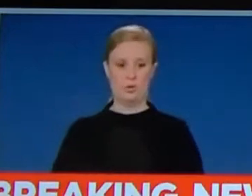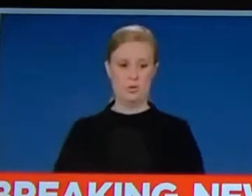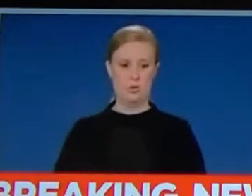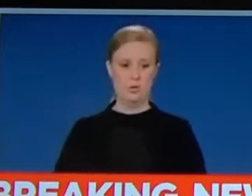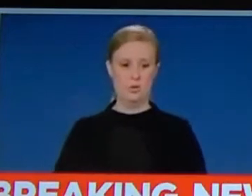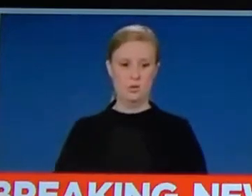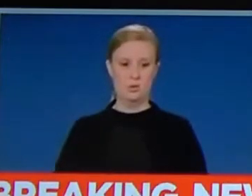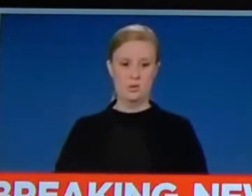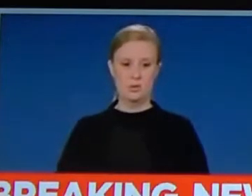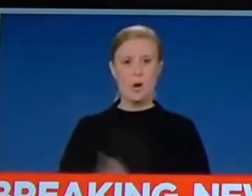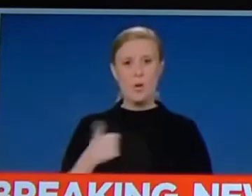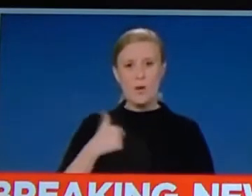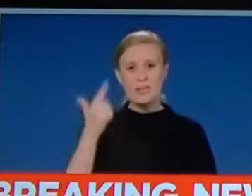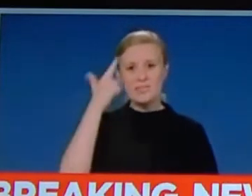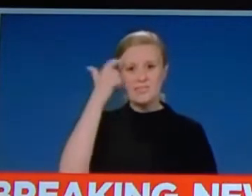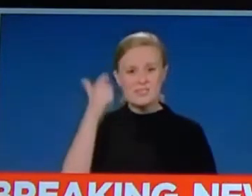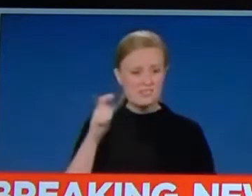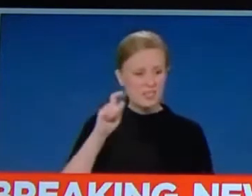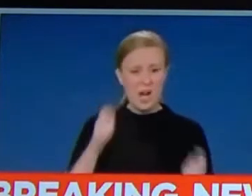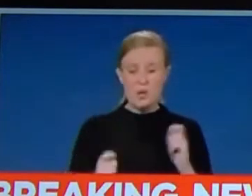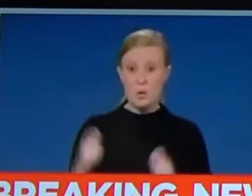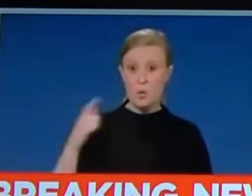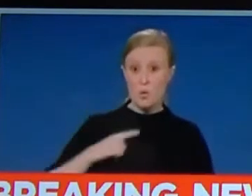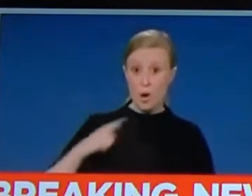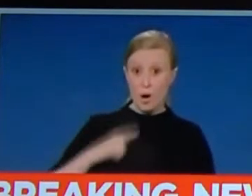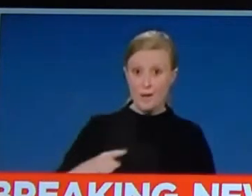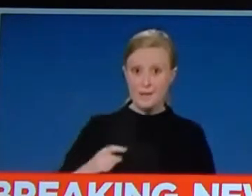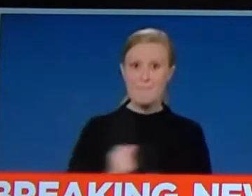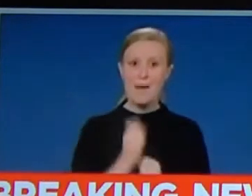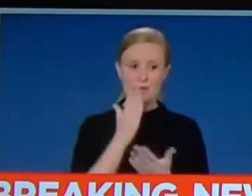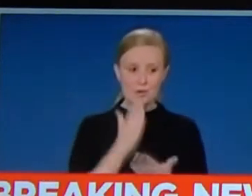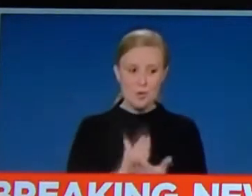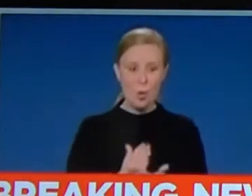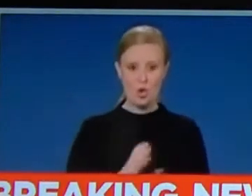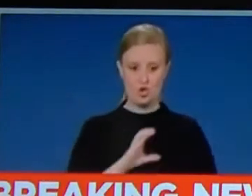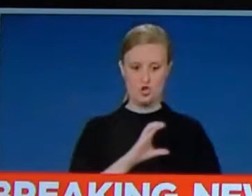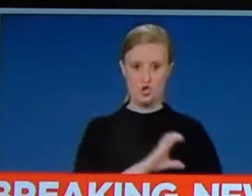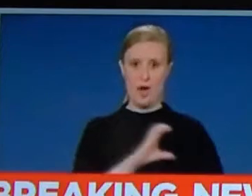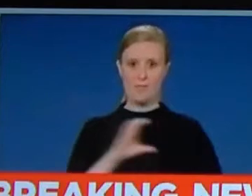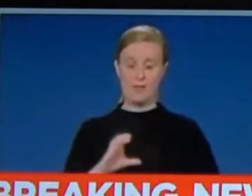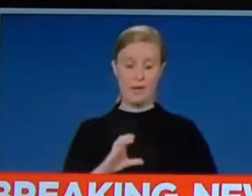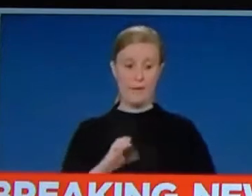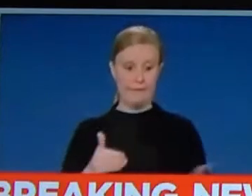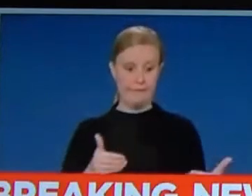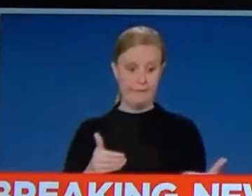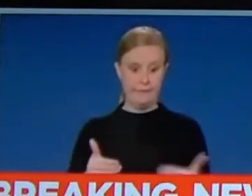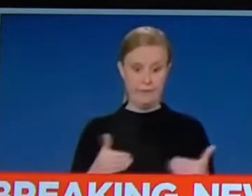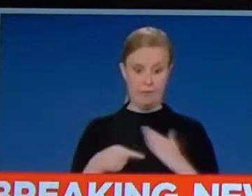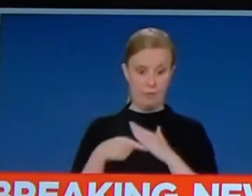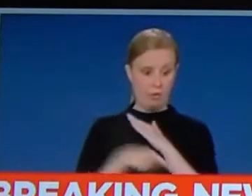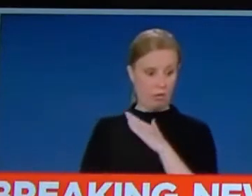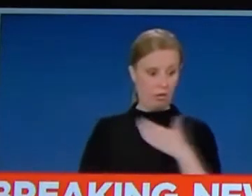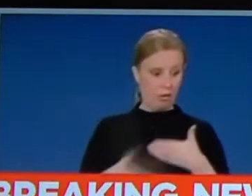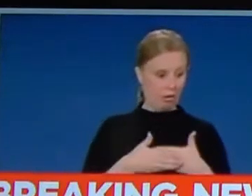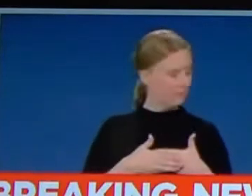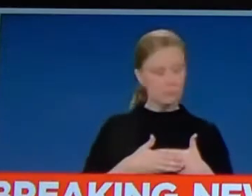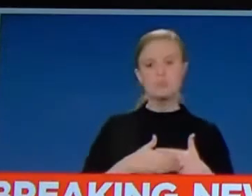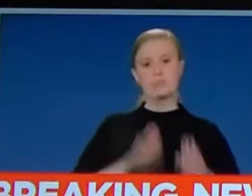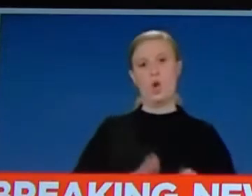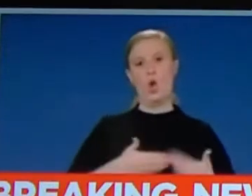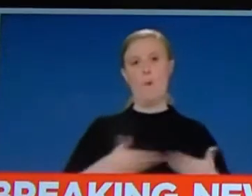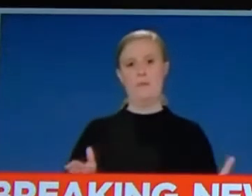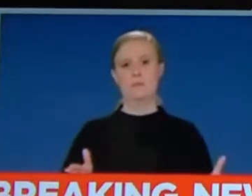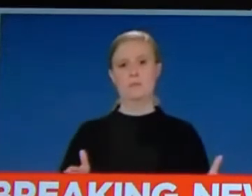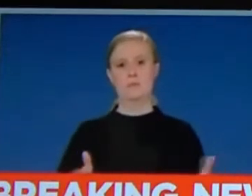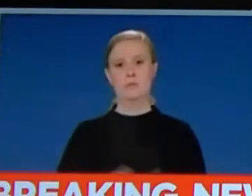is ensure that your childcare centre will remain open so that you know where you normally take your child to